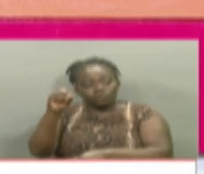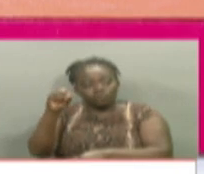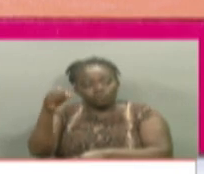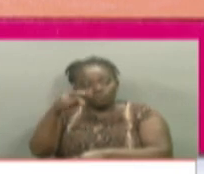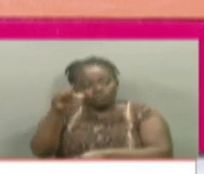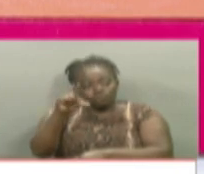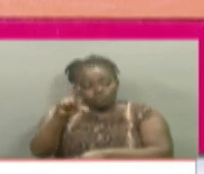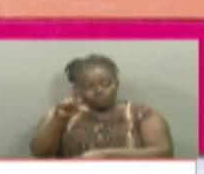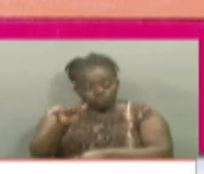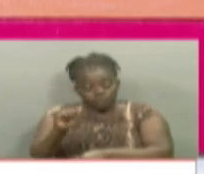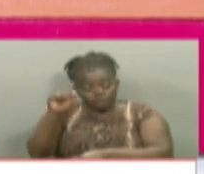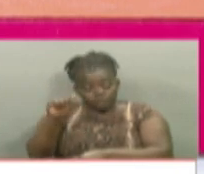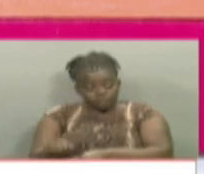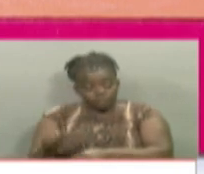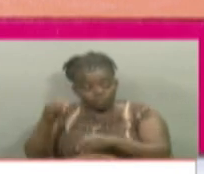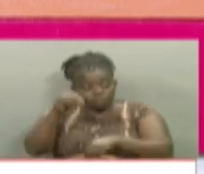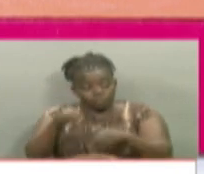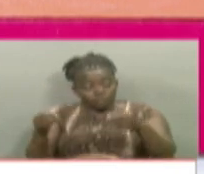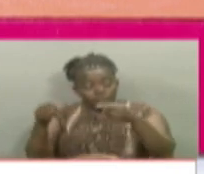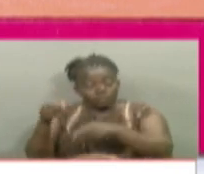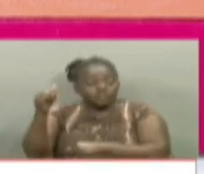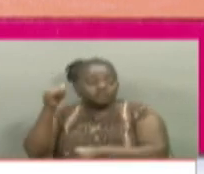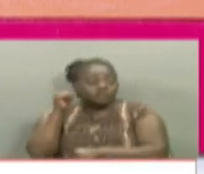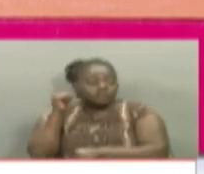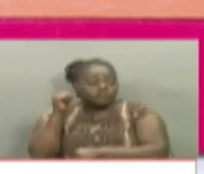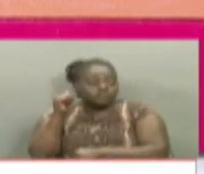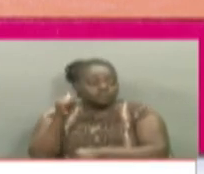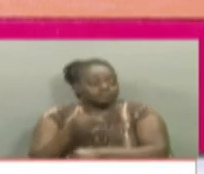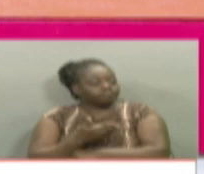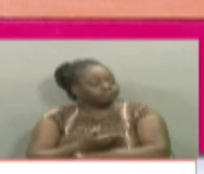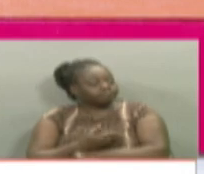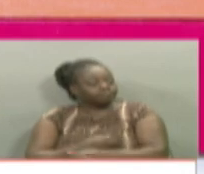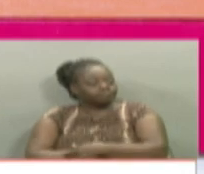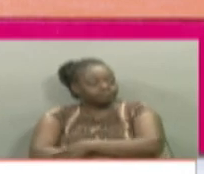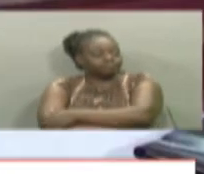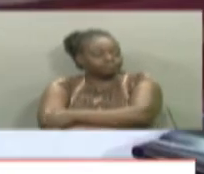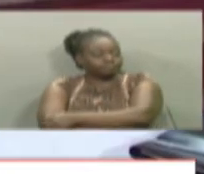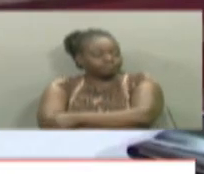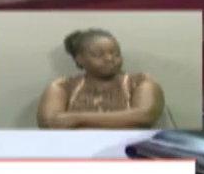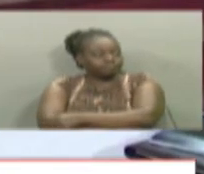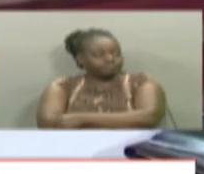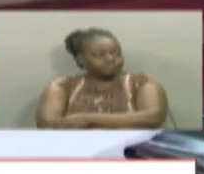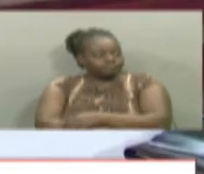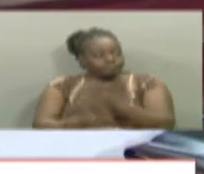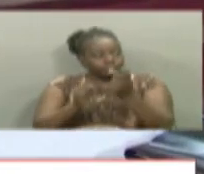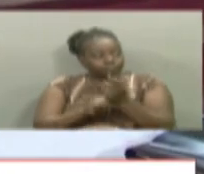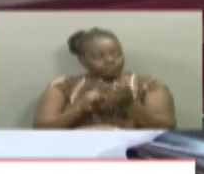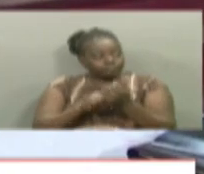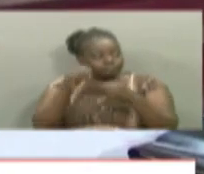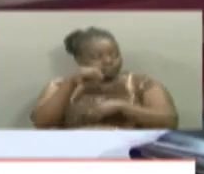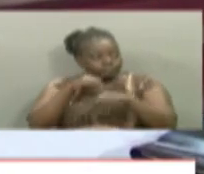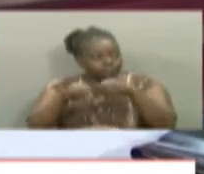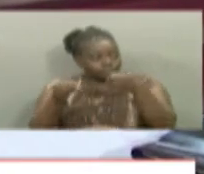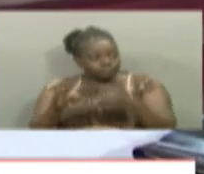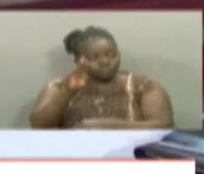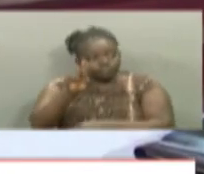omubaka w'ekitundu ekyo okwaddiddwamu olunaku lwa jjo. Katulabe ebisingawo. okugatta obululu mu kulonda omubaka wa Busongola